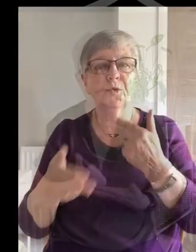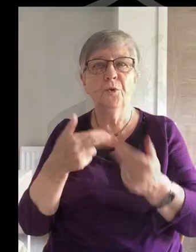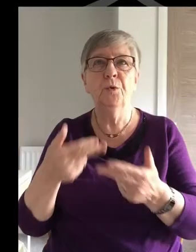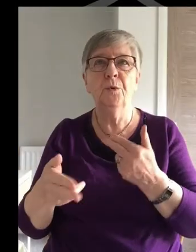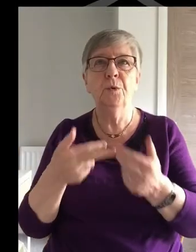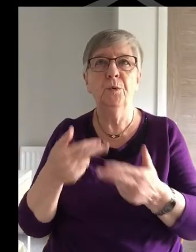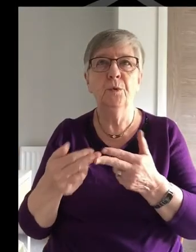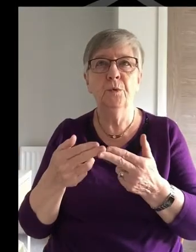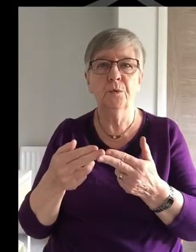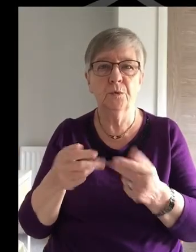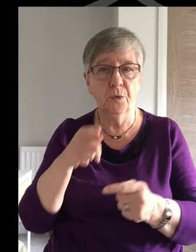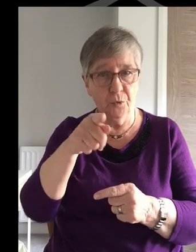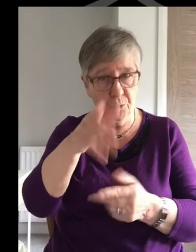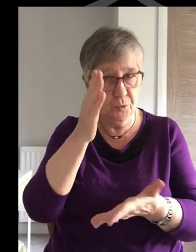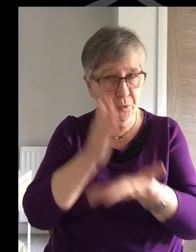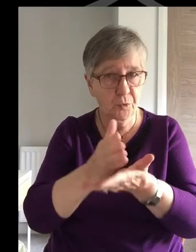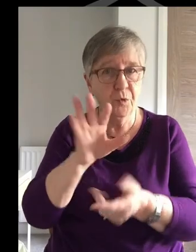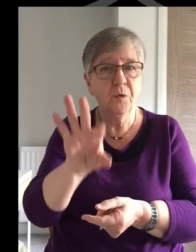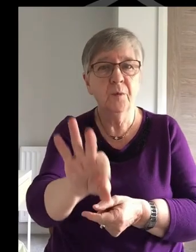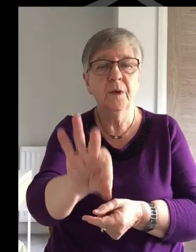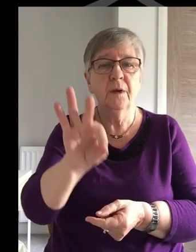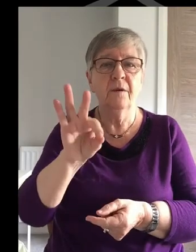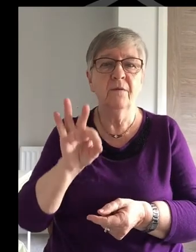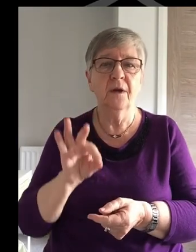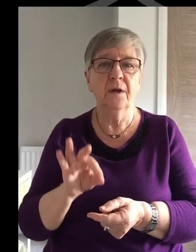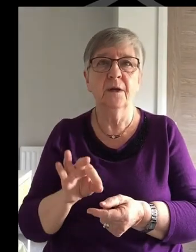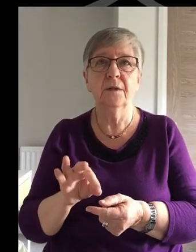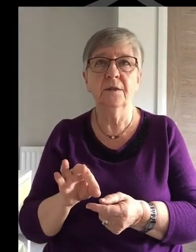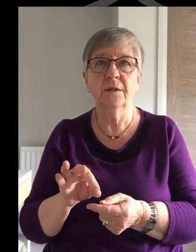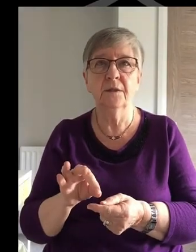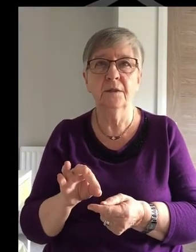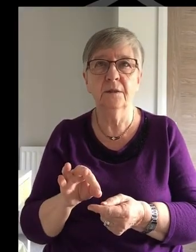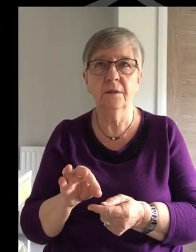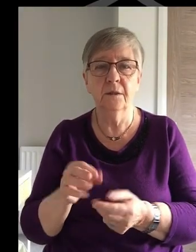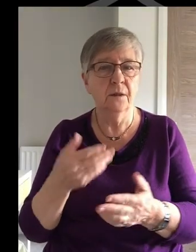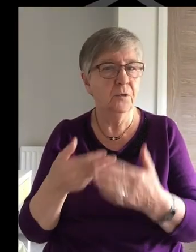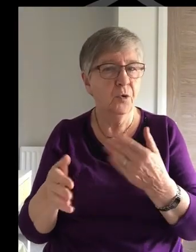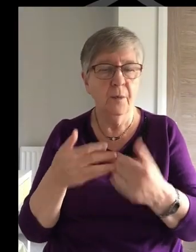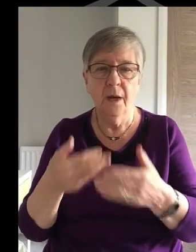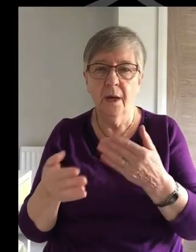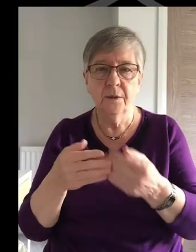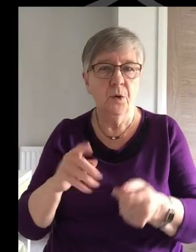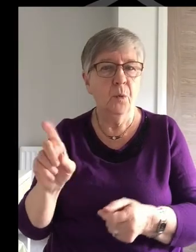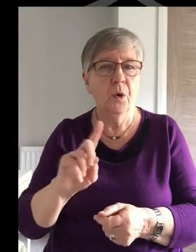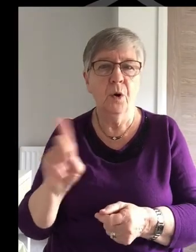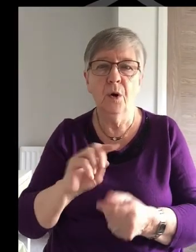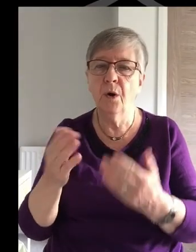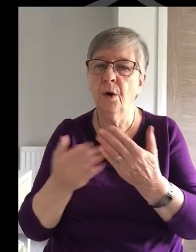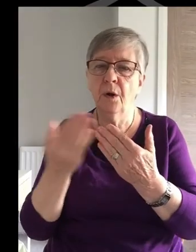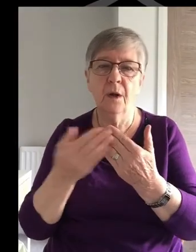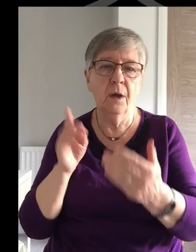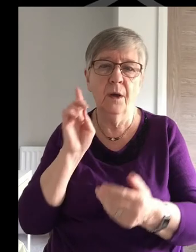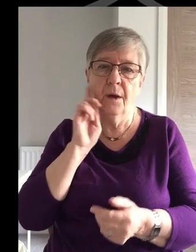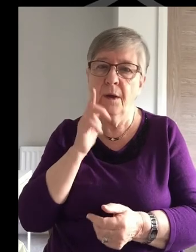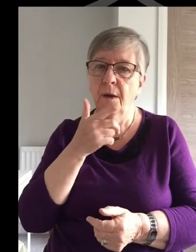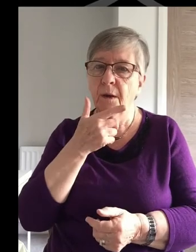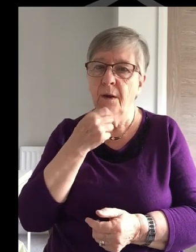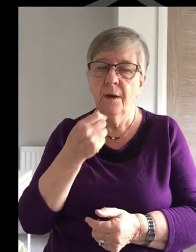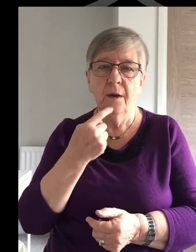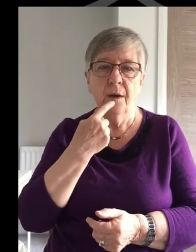news, you've been invited, no matter what